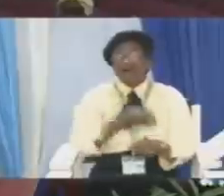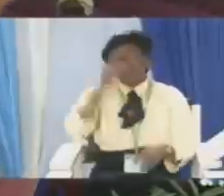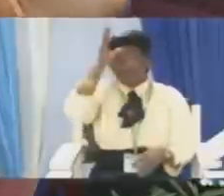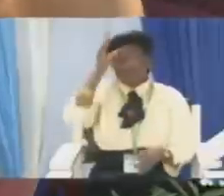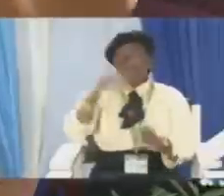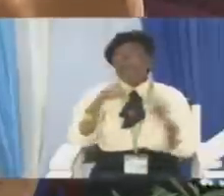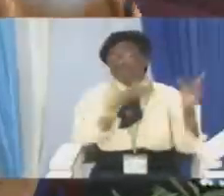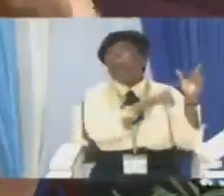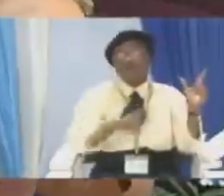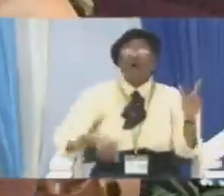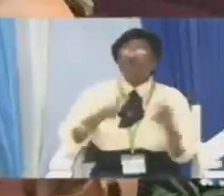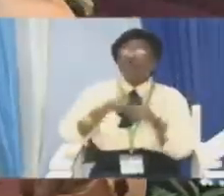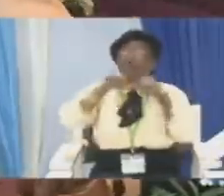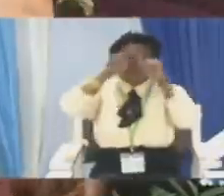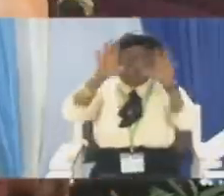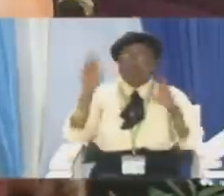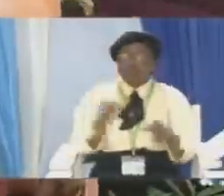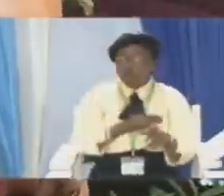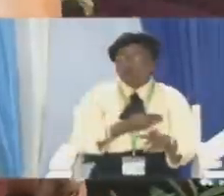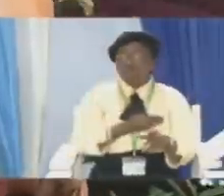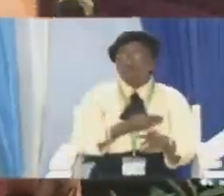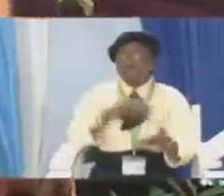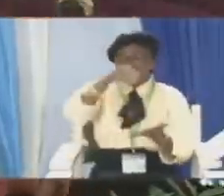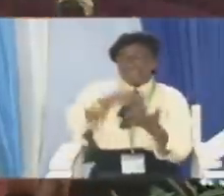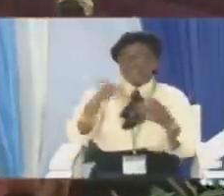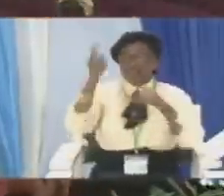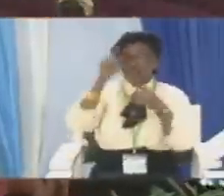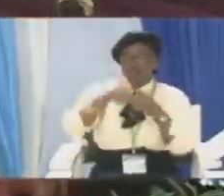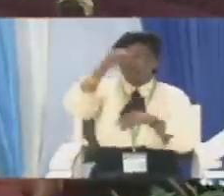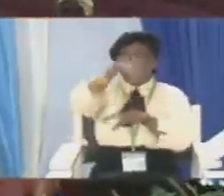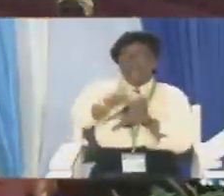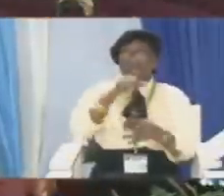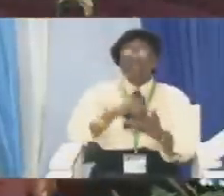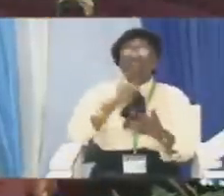it is in your hand if you must be fruitful.